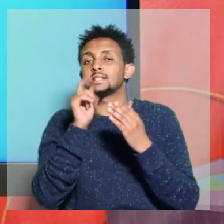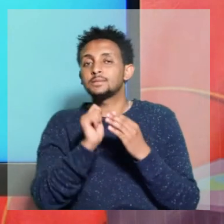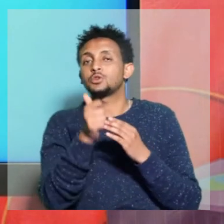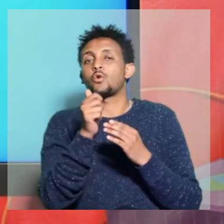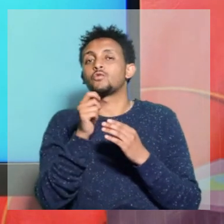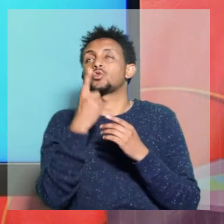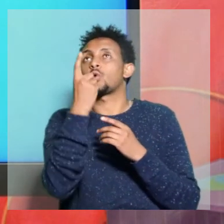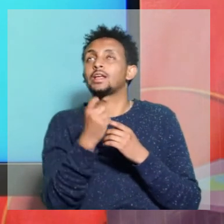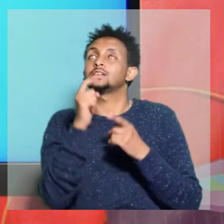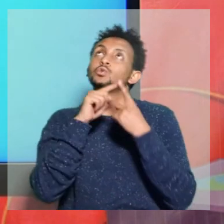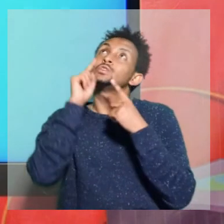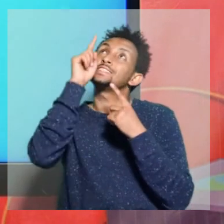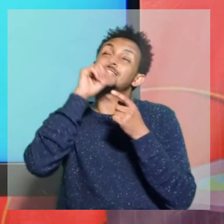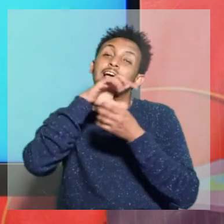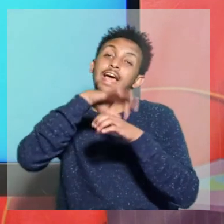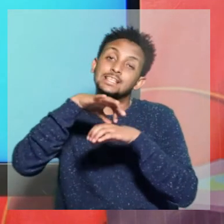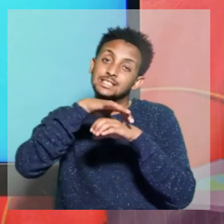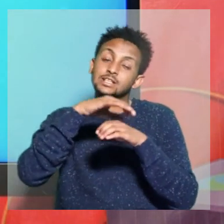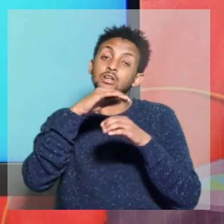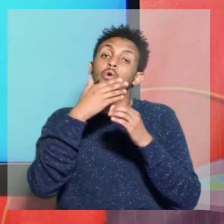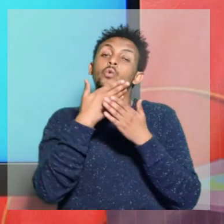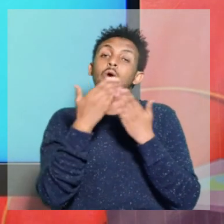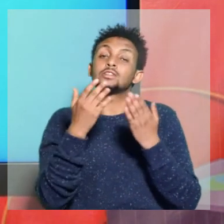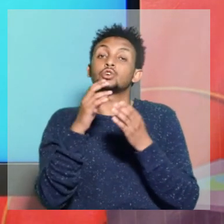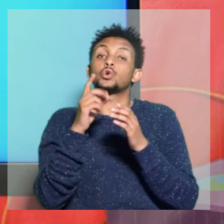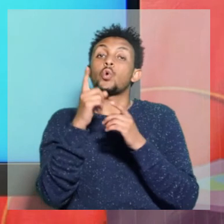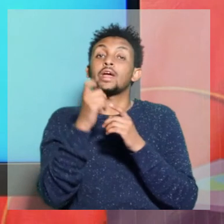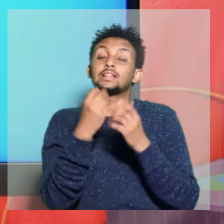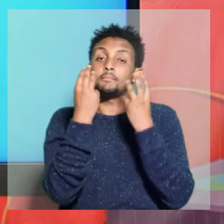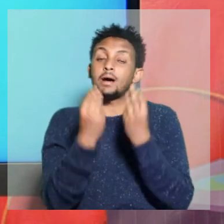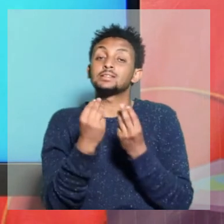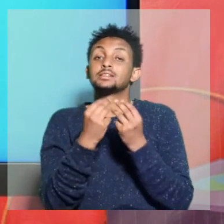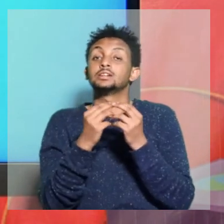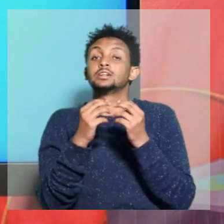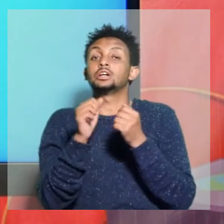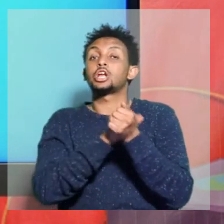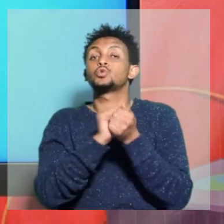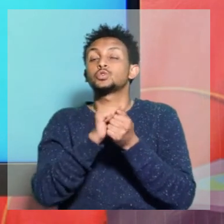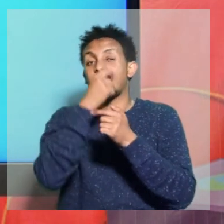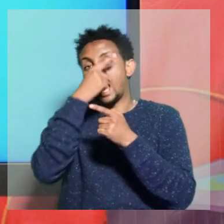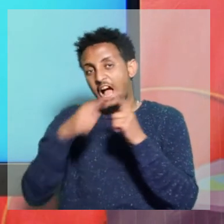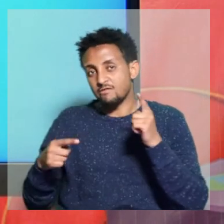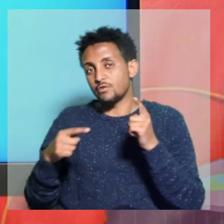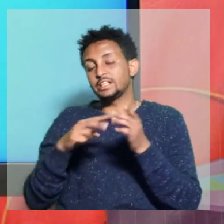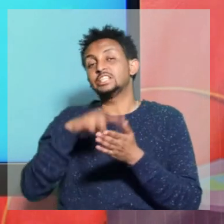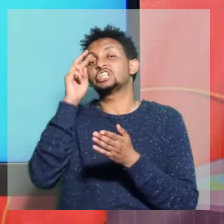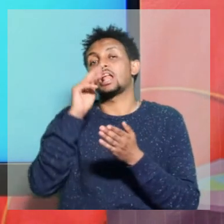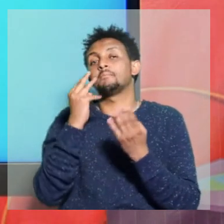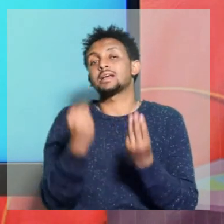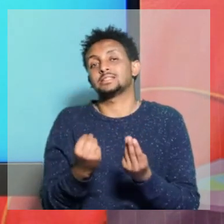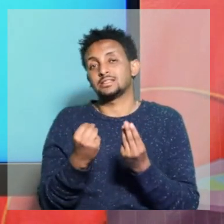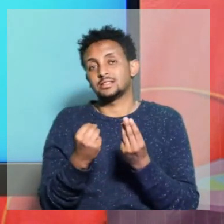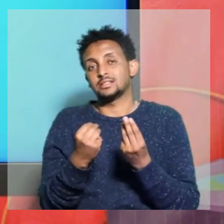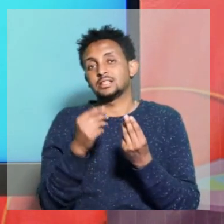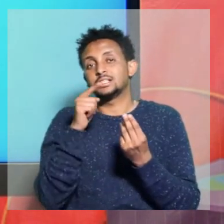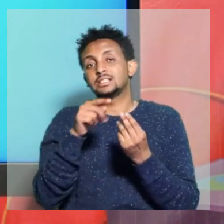rocket related to the Earth once the rocket's mass is reduced half of the initial mass.